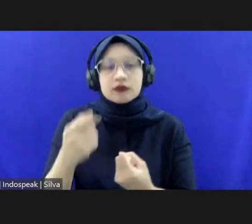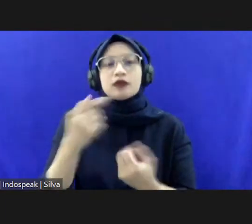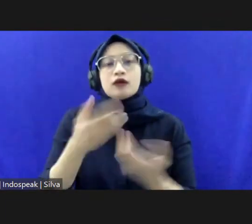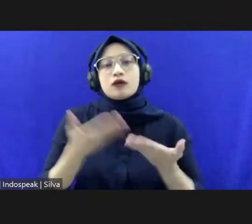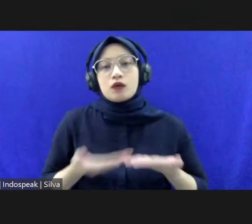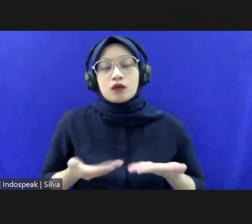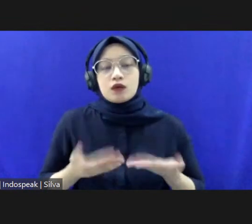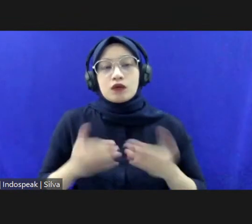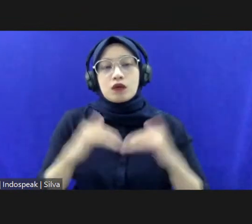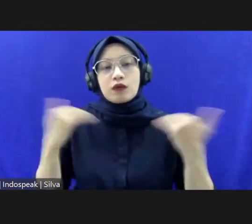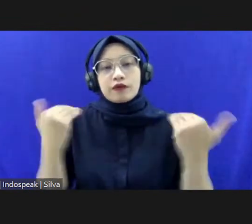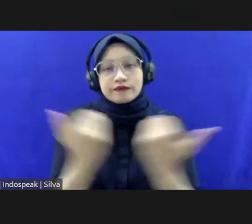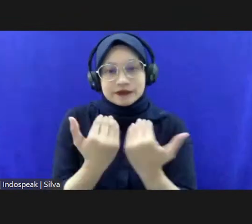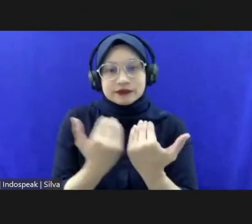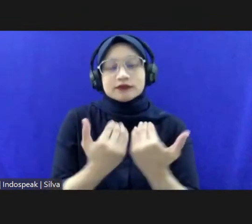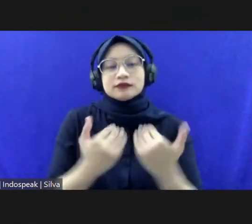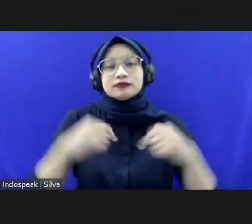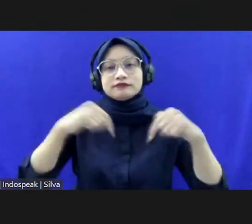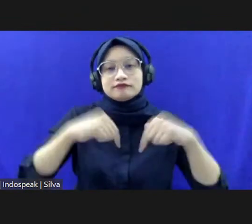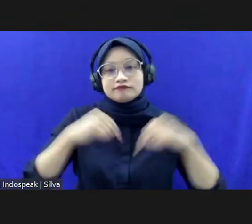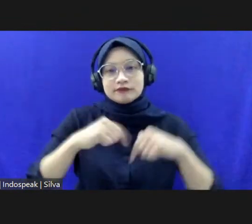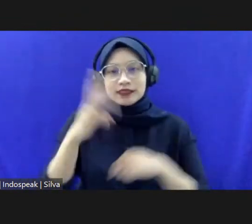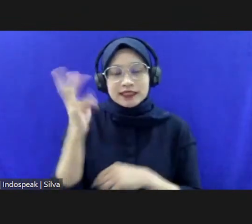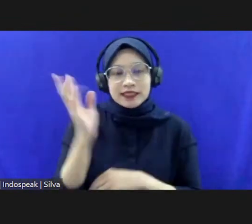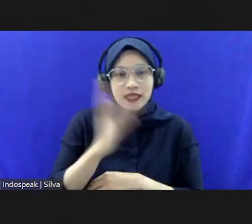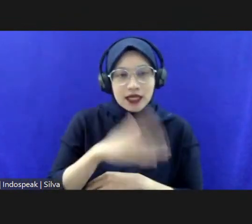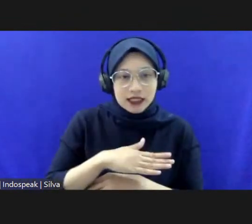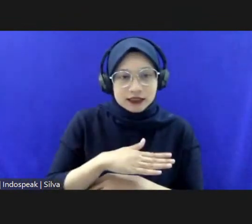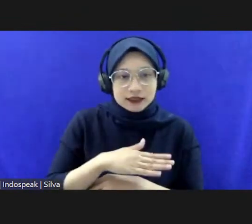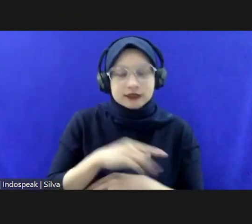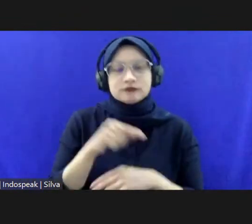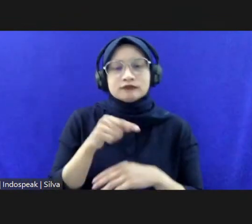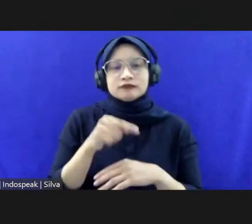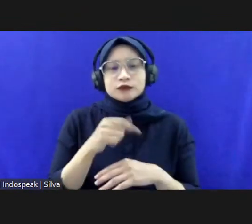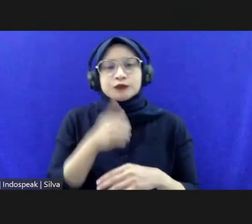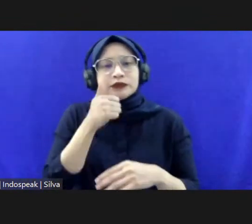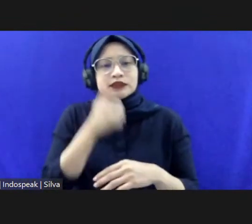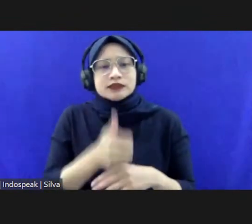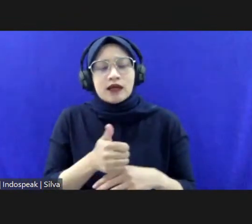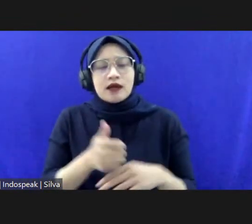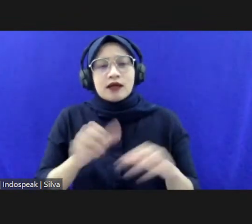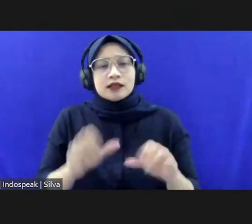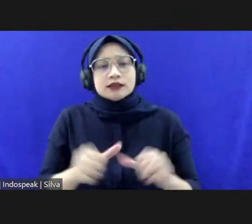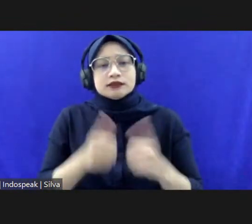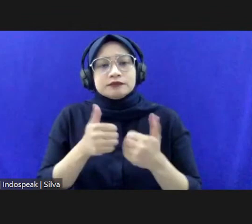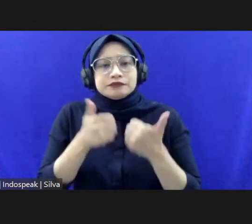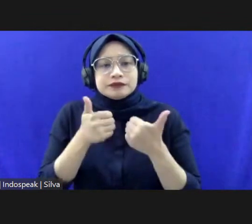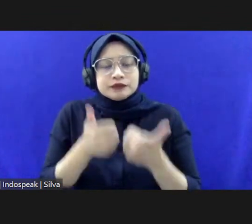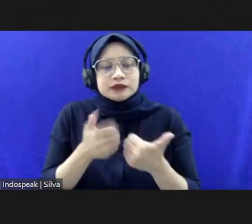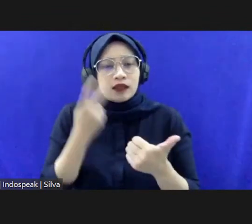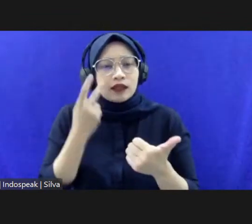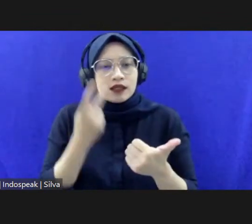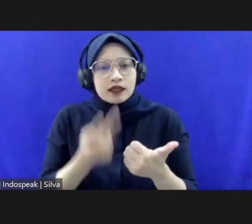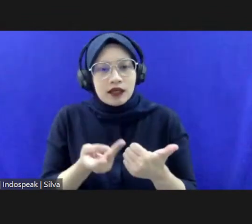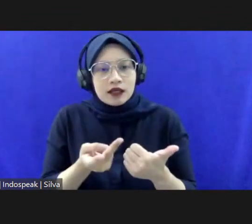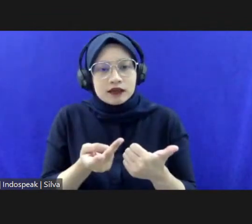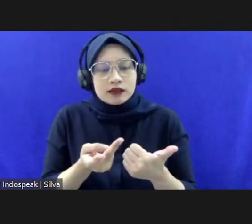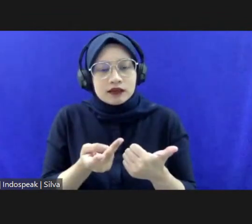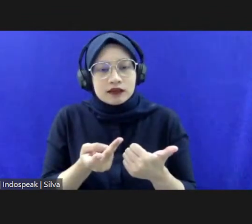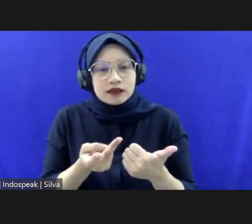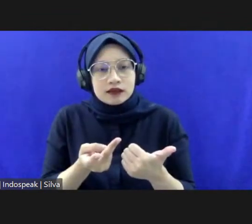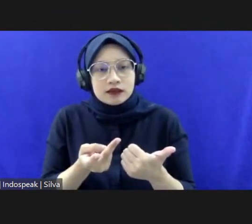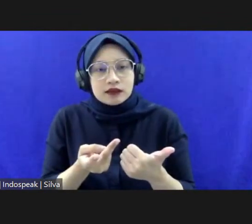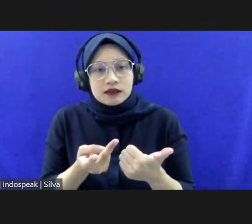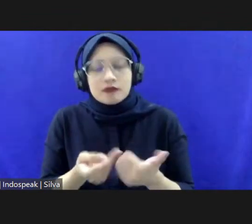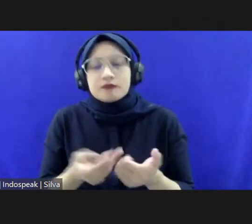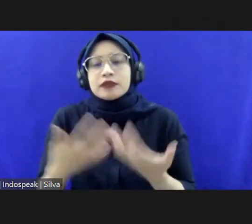will provide greater insight on how Australia and Indonesia could increase engagement to address